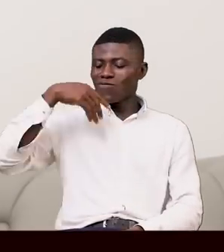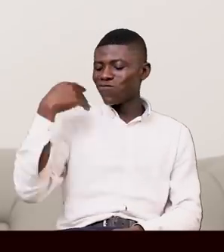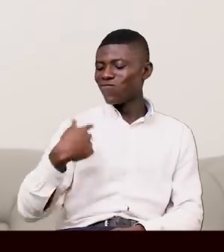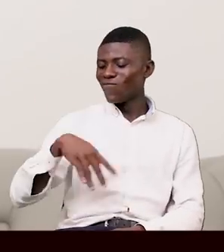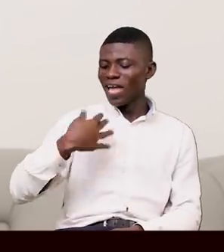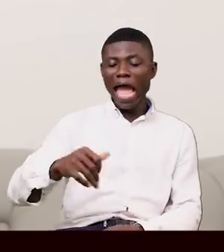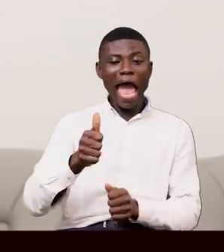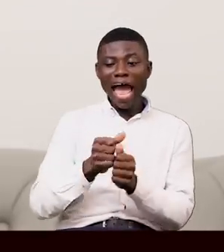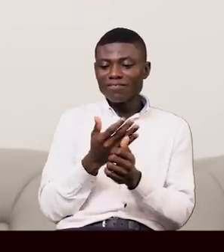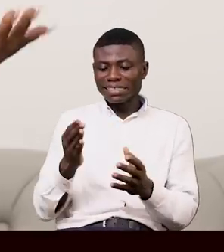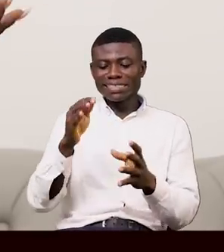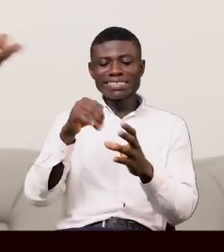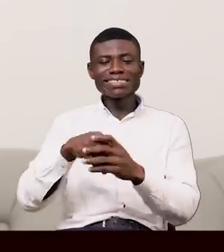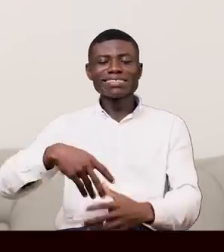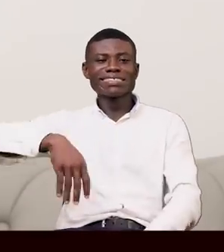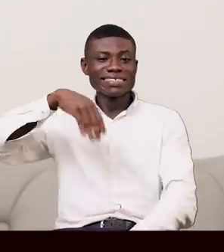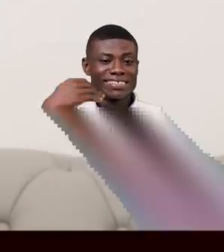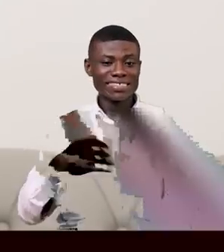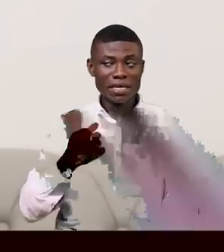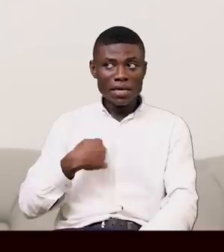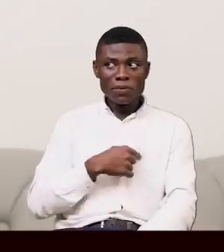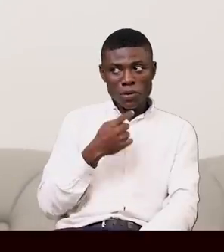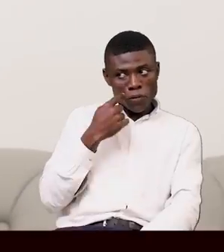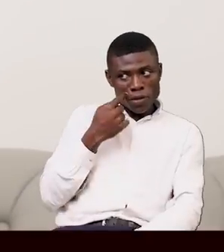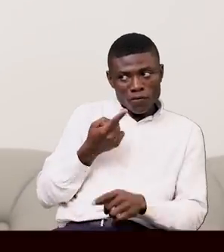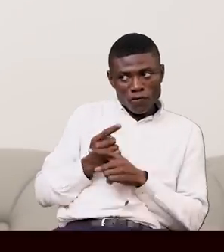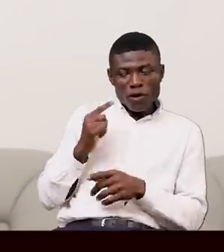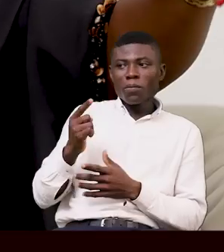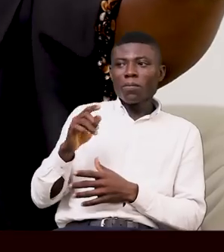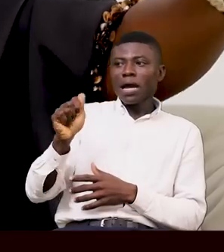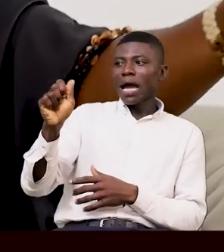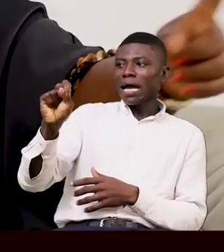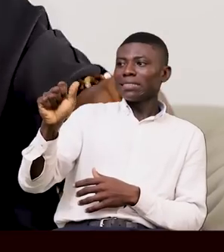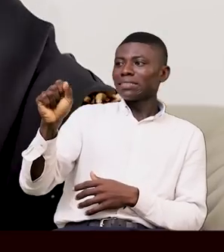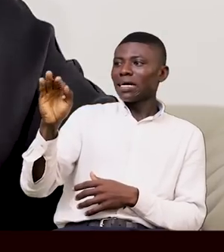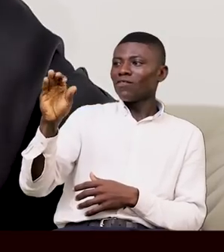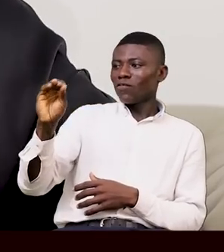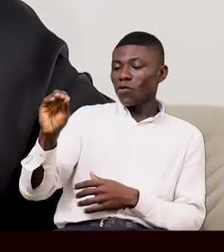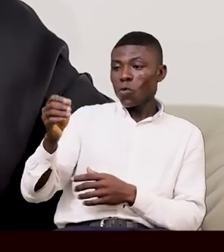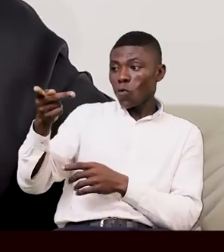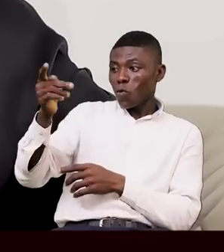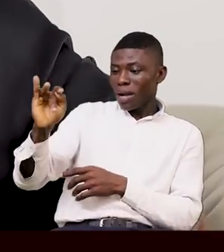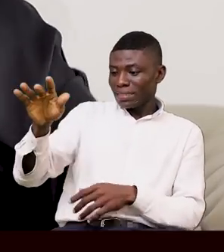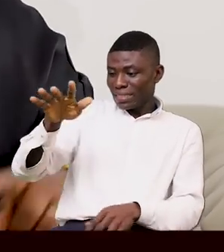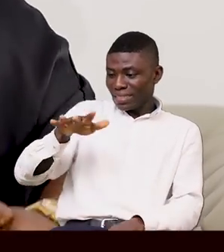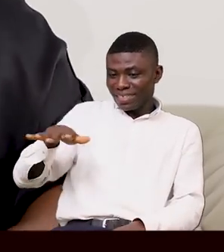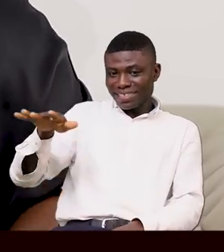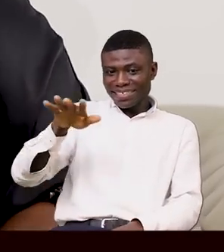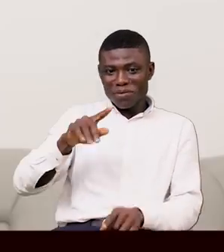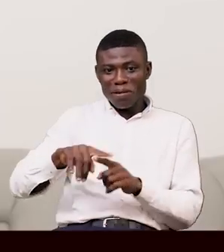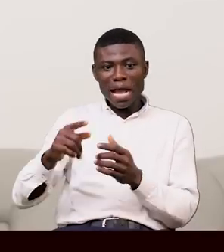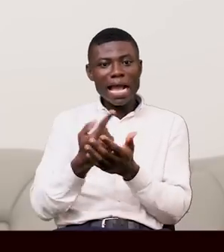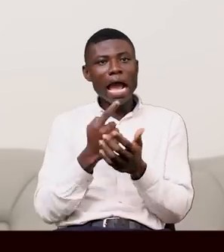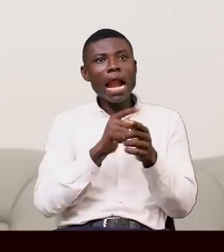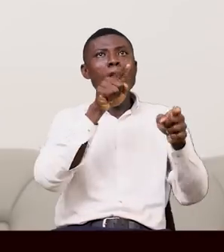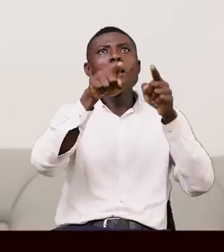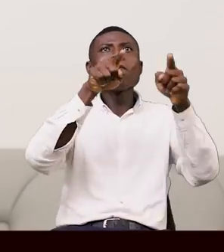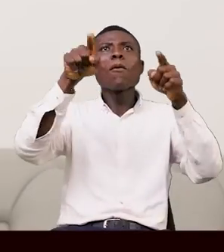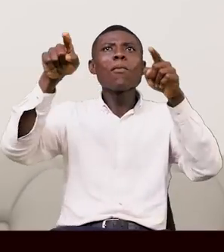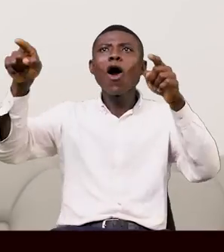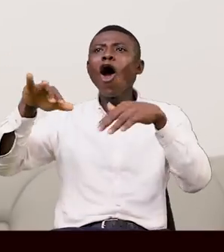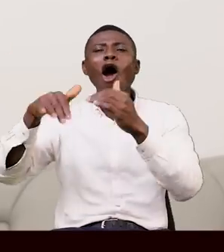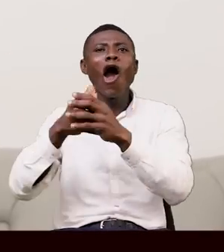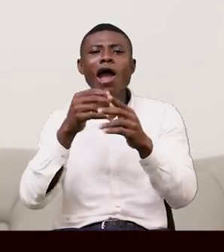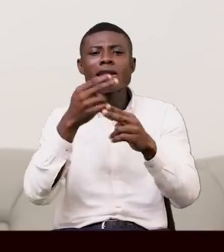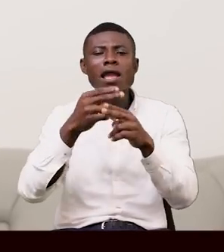Stop be a bi. And you nyamu nkera. Sabe hwa from asafo. Mhm. Ani na enam kumase. Ai. Ena gana ba bia wa kwesi. Praise